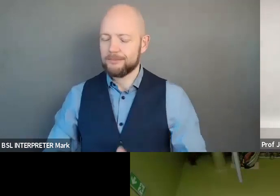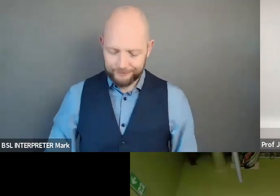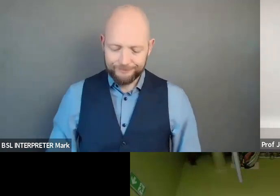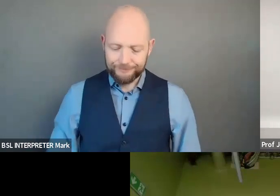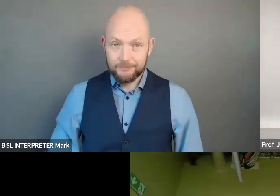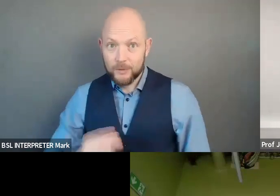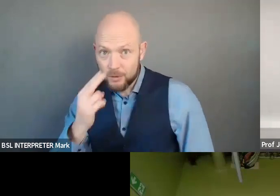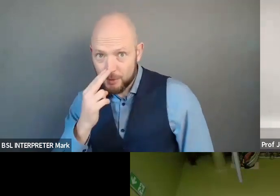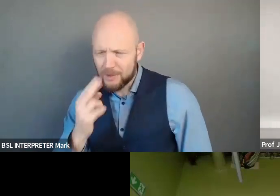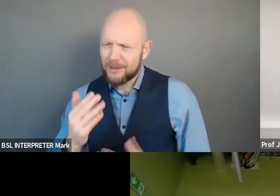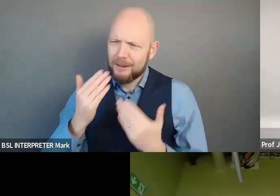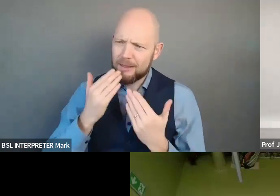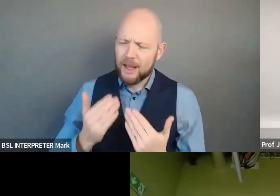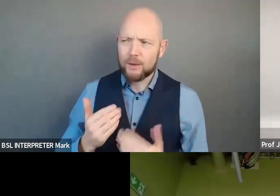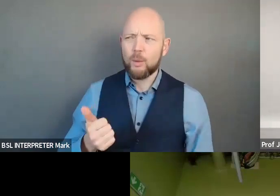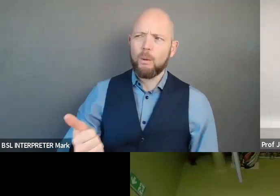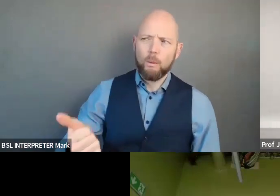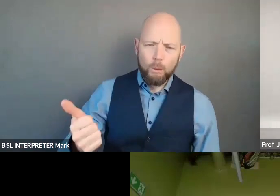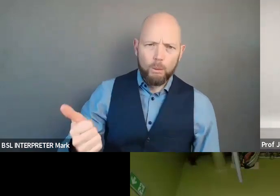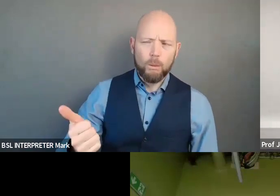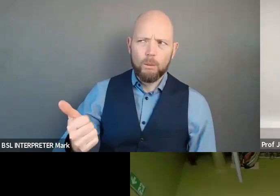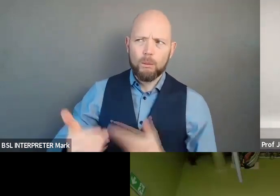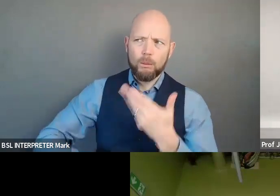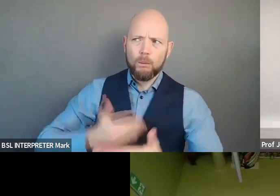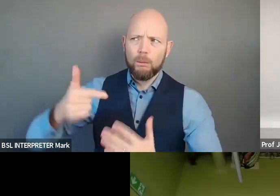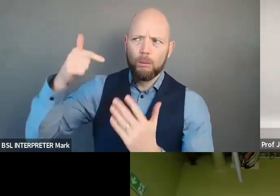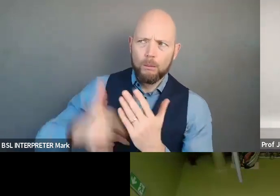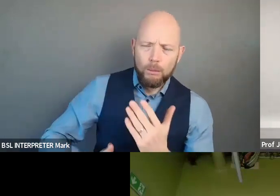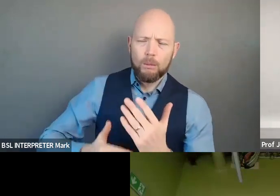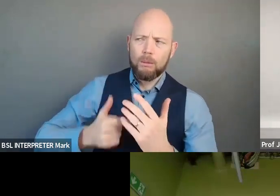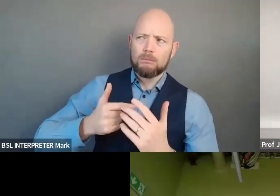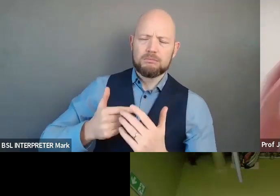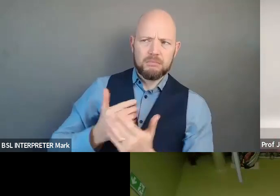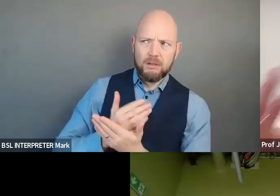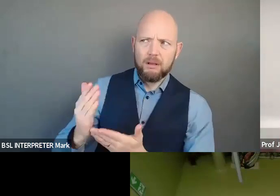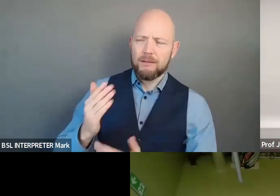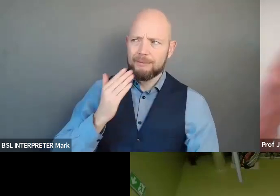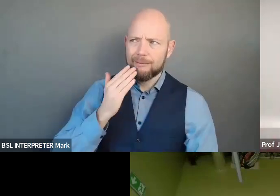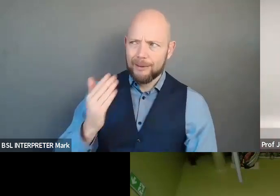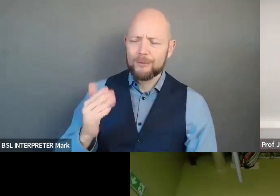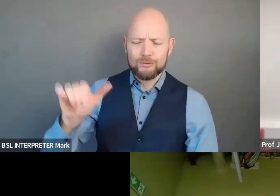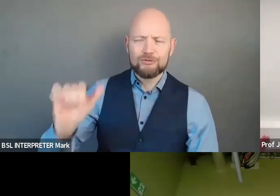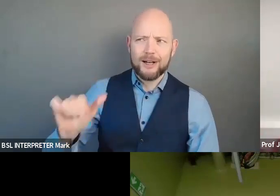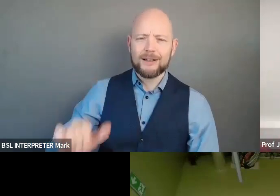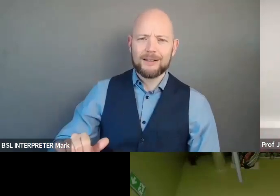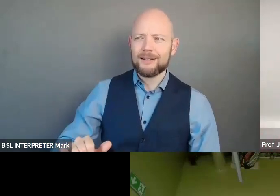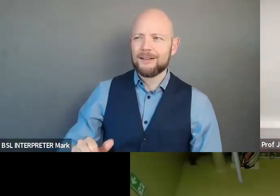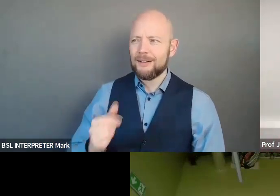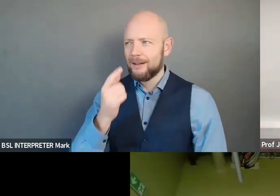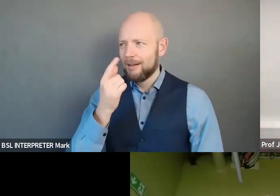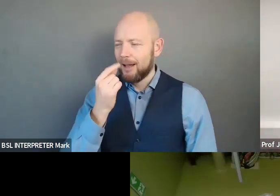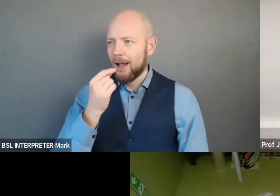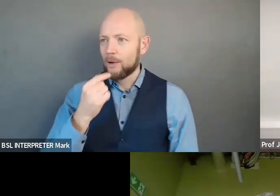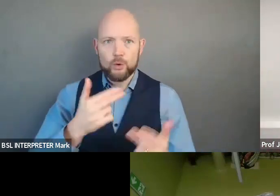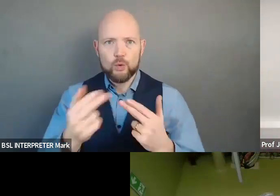Absolutely. Thank you so much. That was I think that's a very considered answer, and I think you're right that it's easy to get caught up in what we see happening